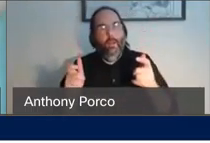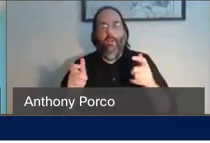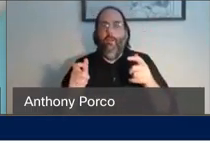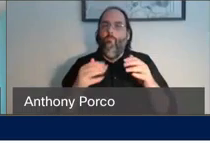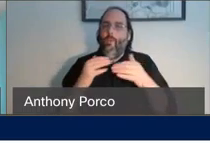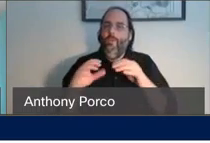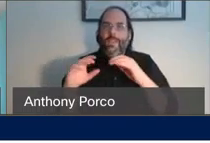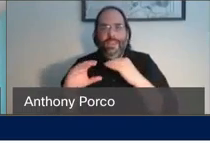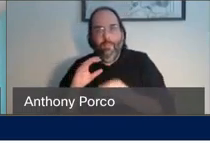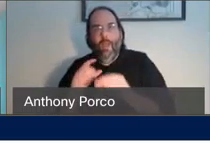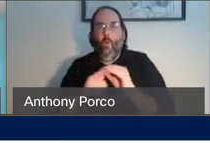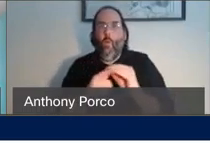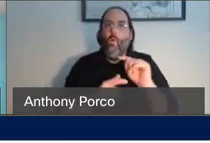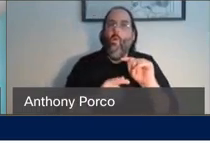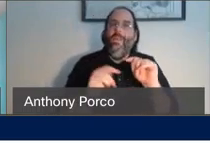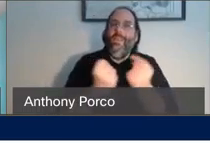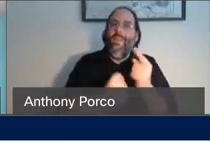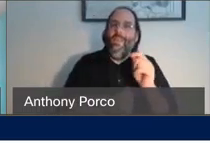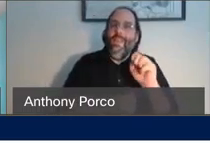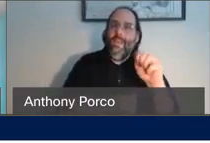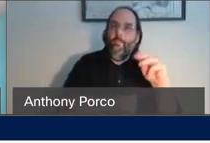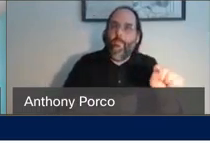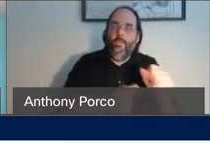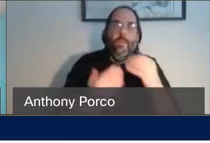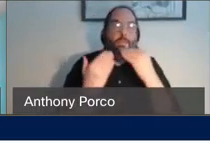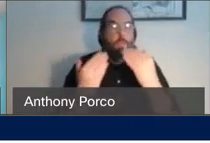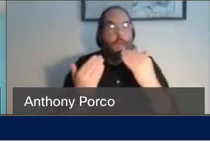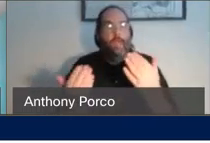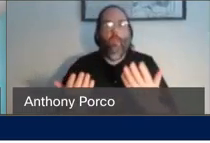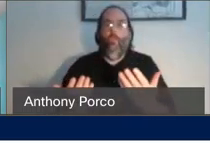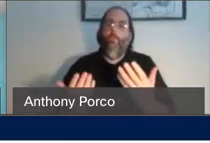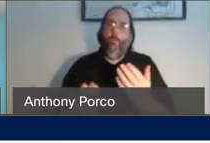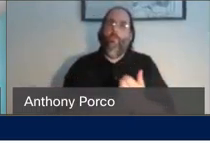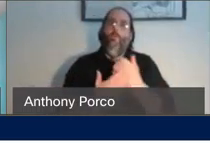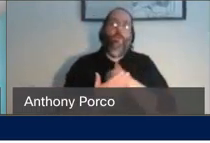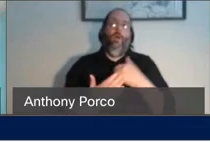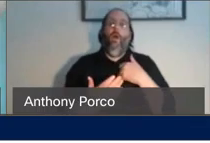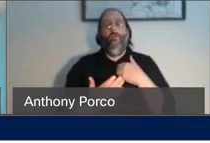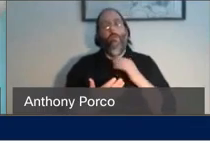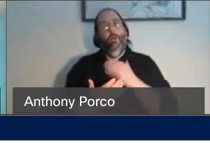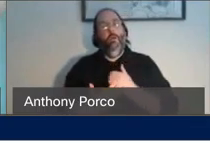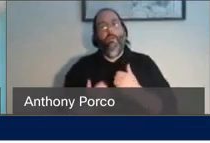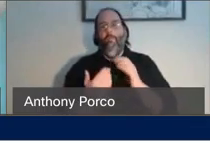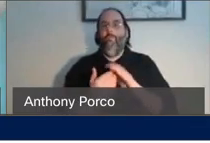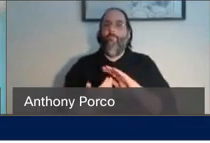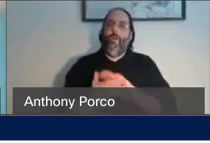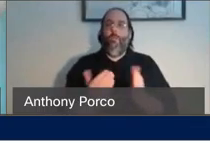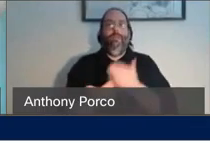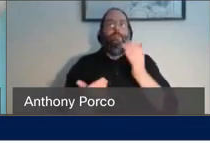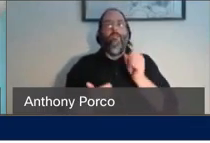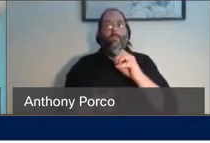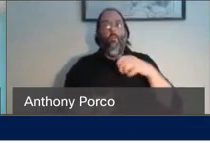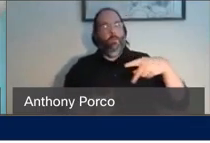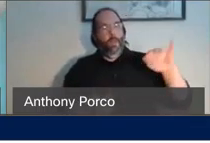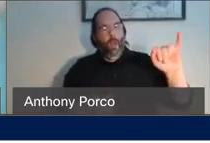or Teams. So I wanted to thank you, everyone, for making our lives easier at SOPI, from SOPI.